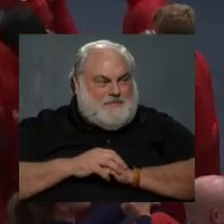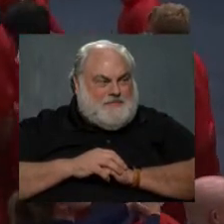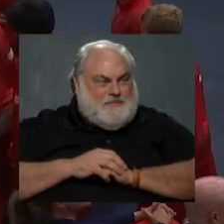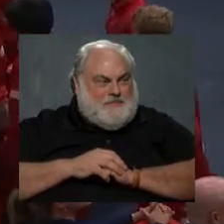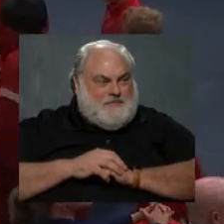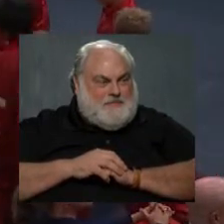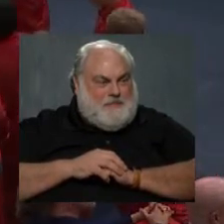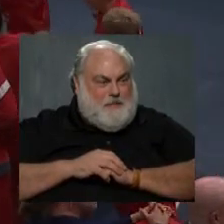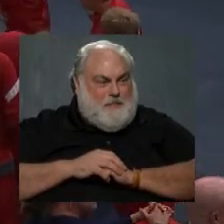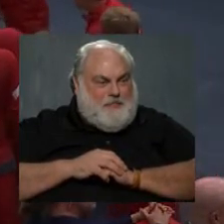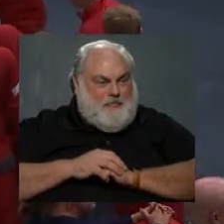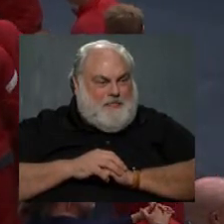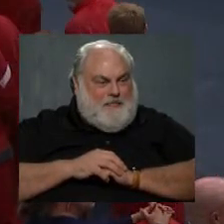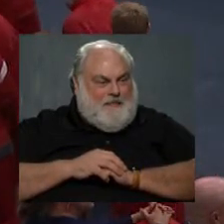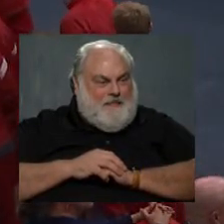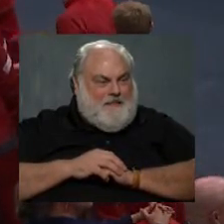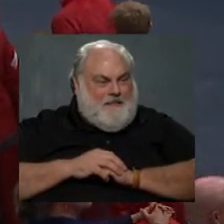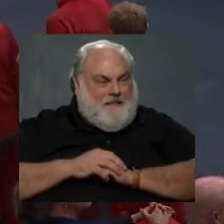Thank you.